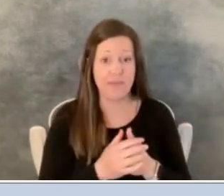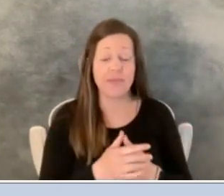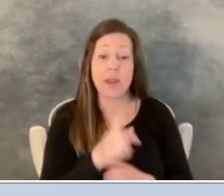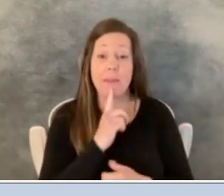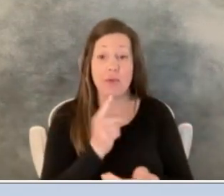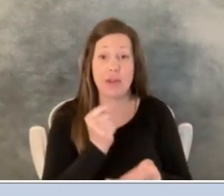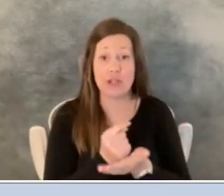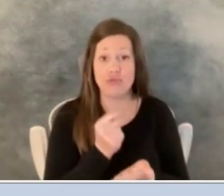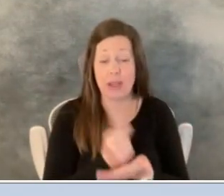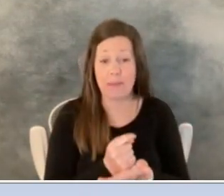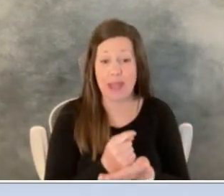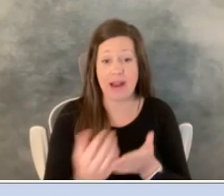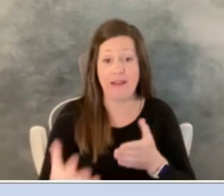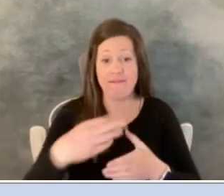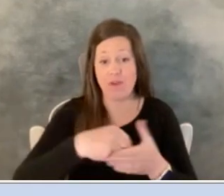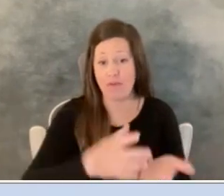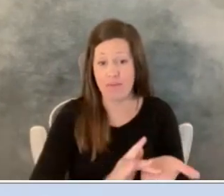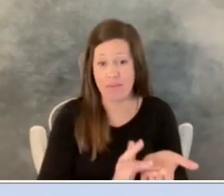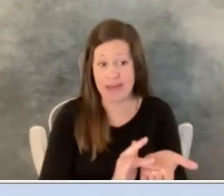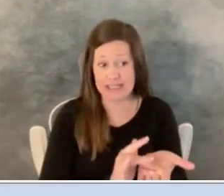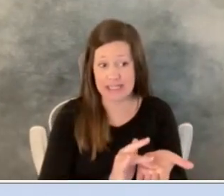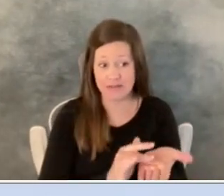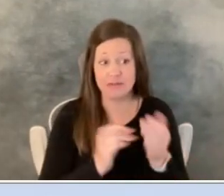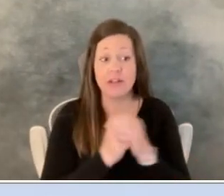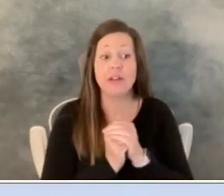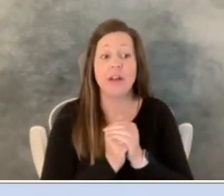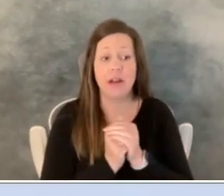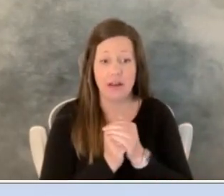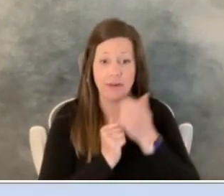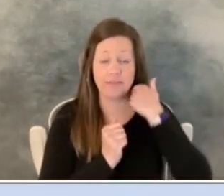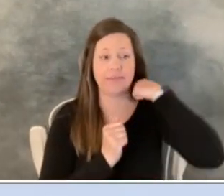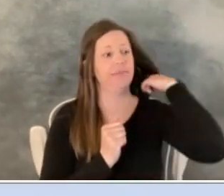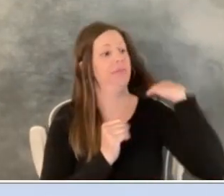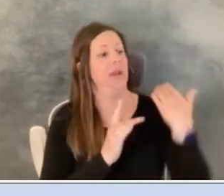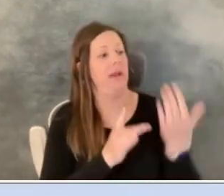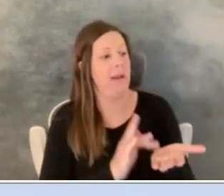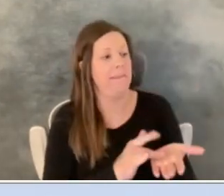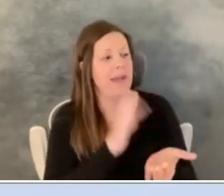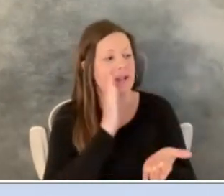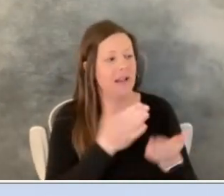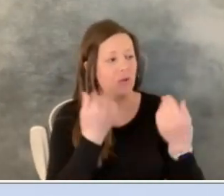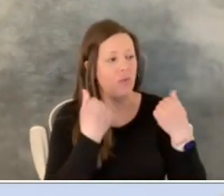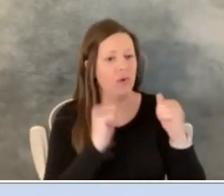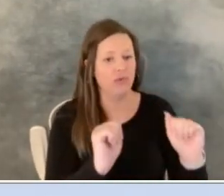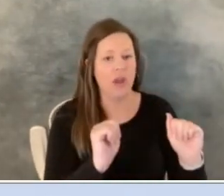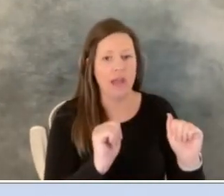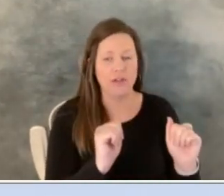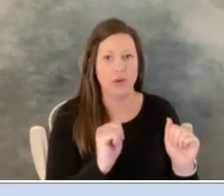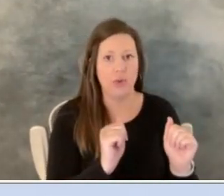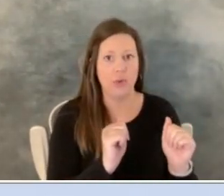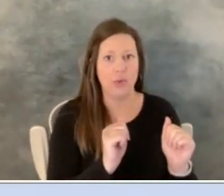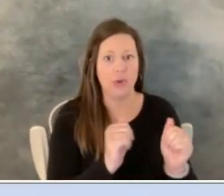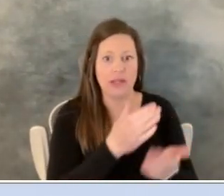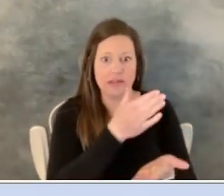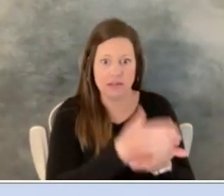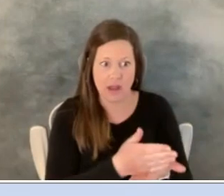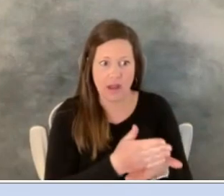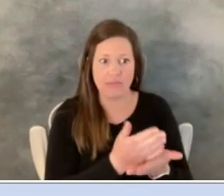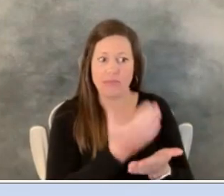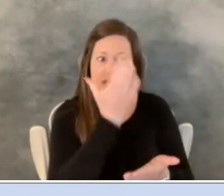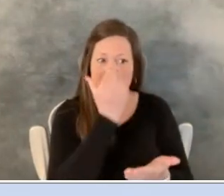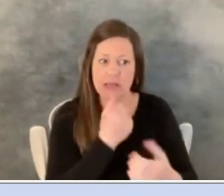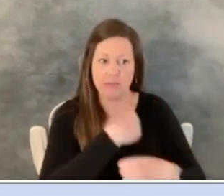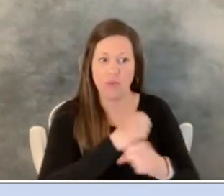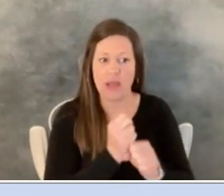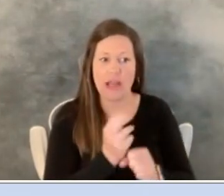involves medications where we try to either suppress the sleep-creating hormones in the body,